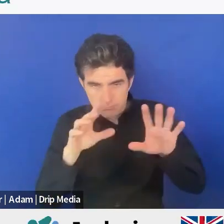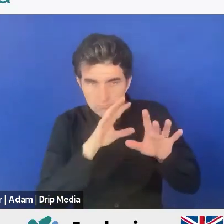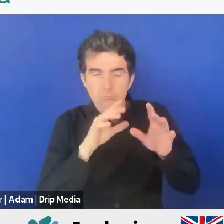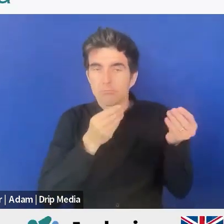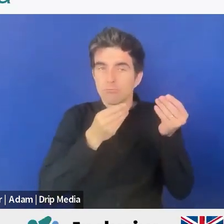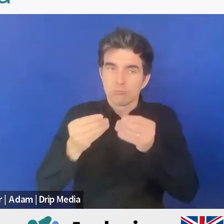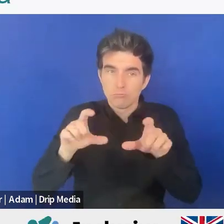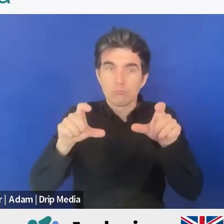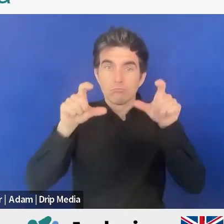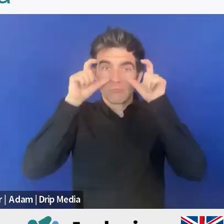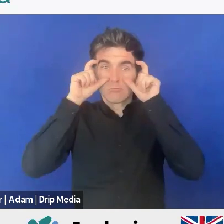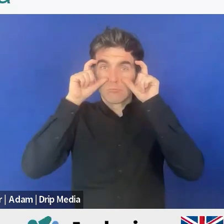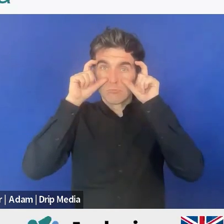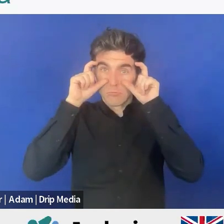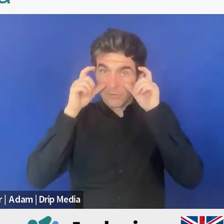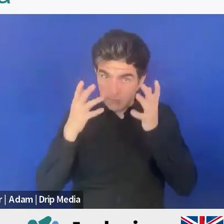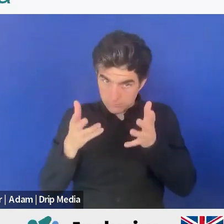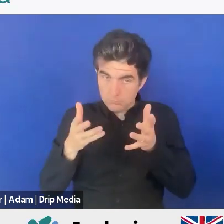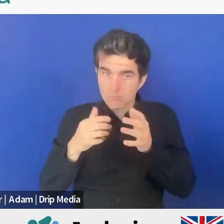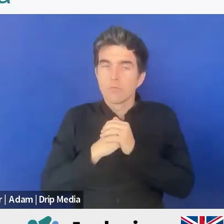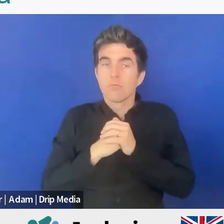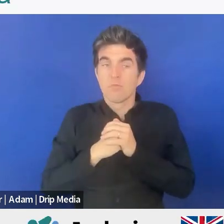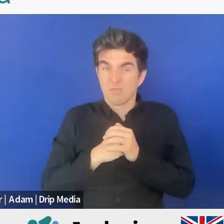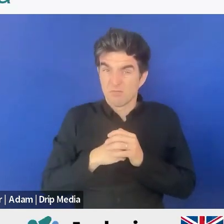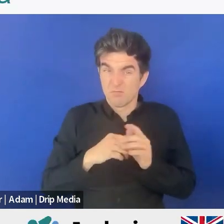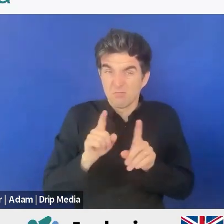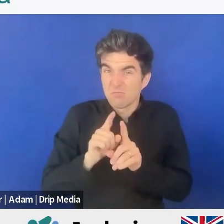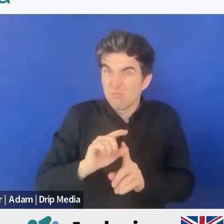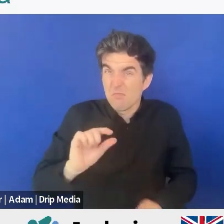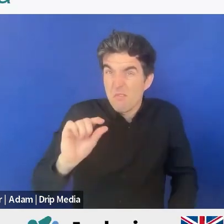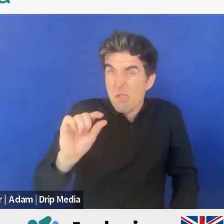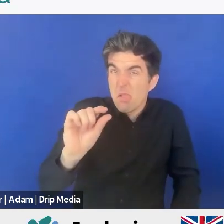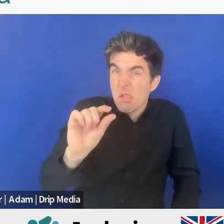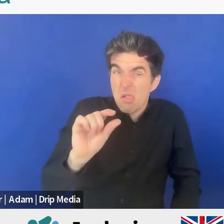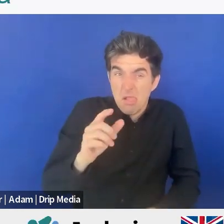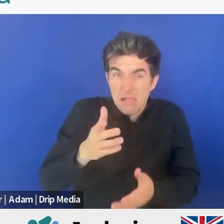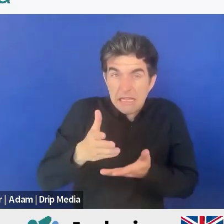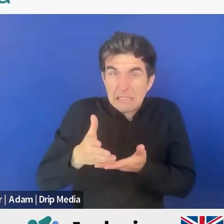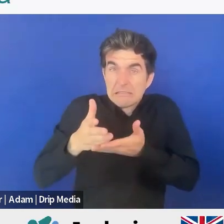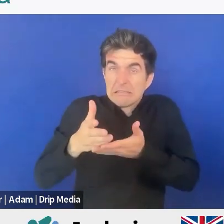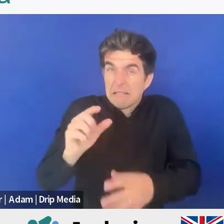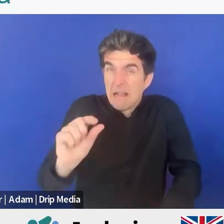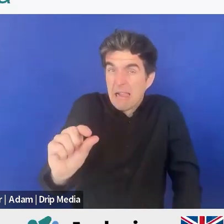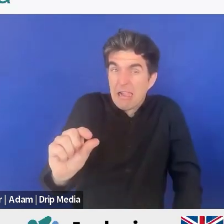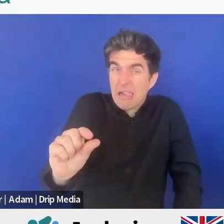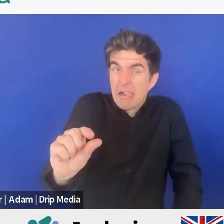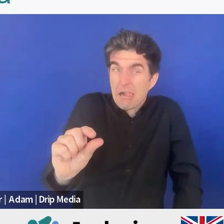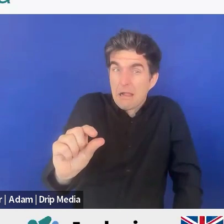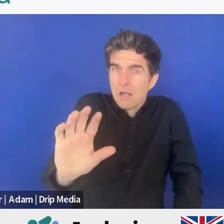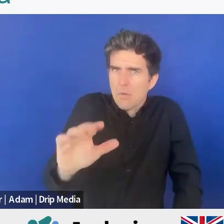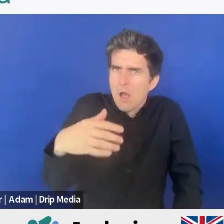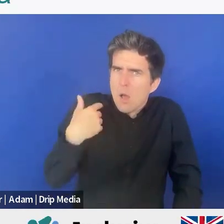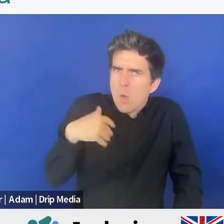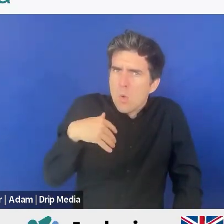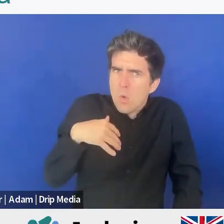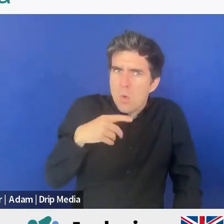on the surface, but if we go through, or it illustrates that the learning product that is securing buy-in